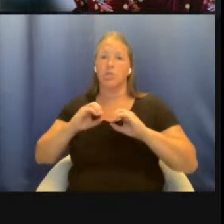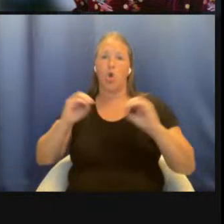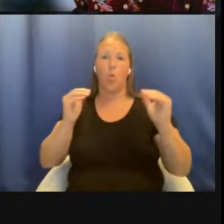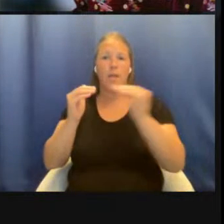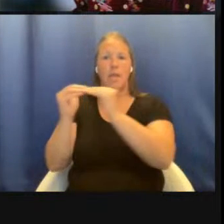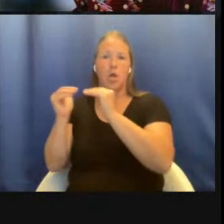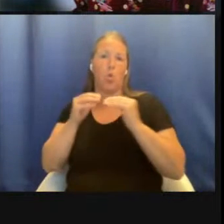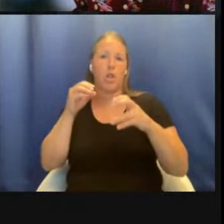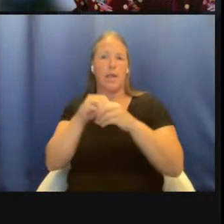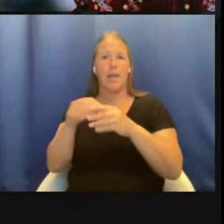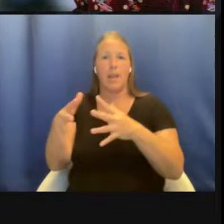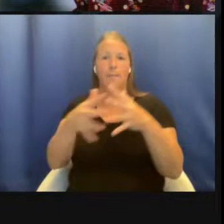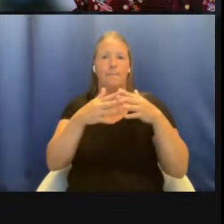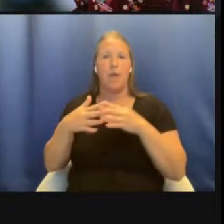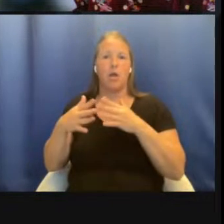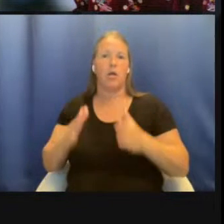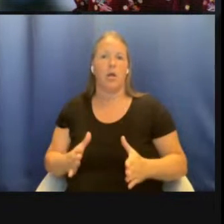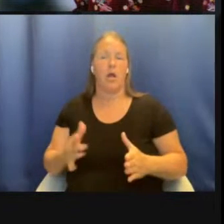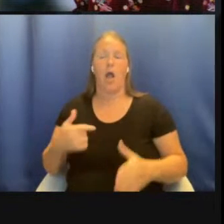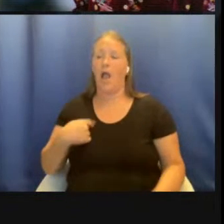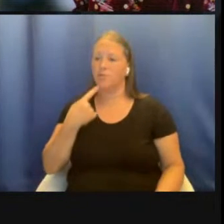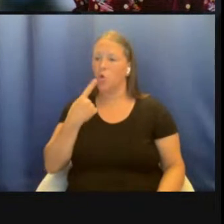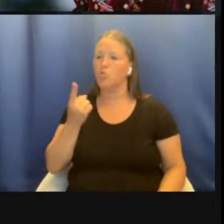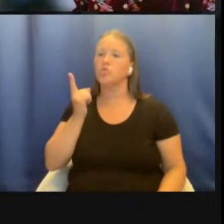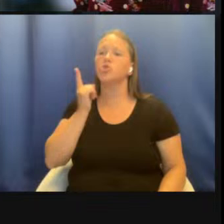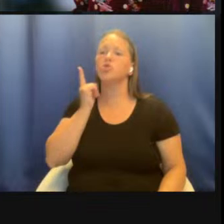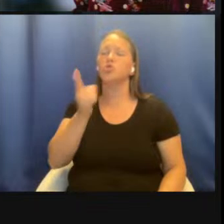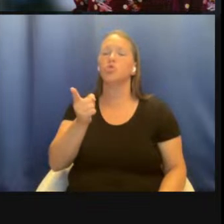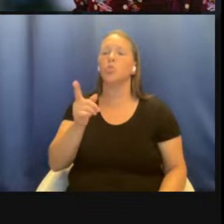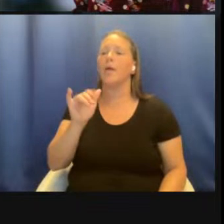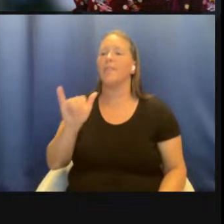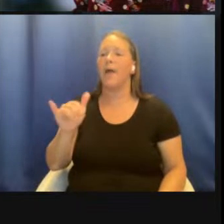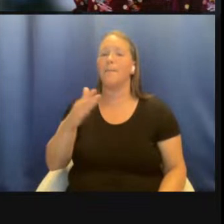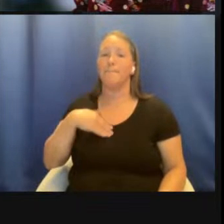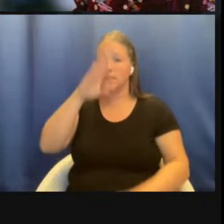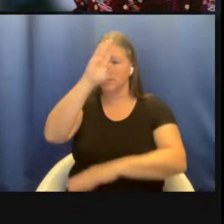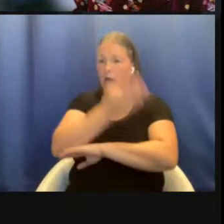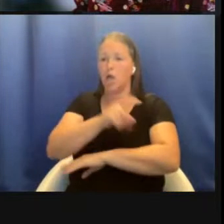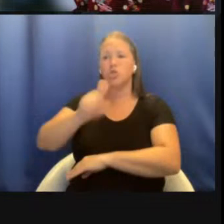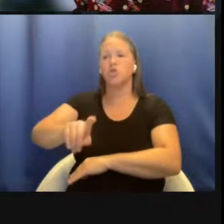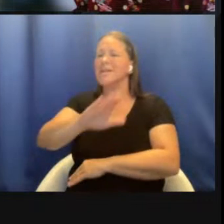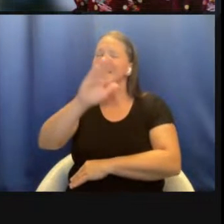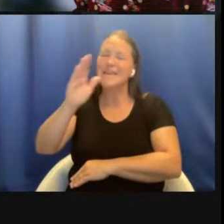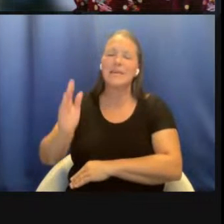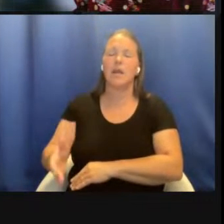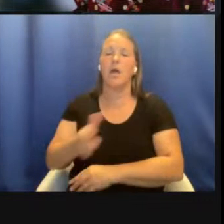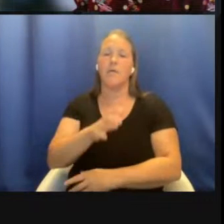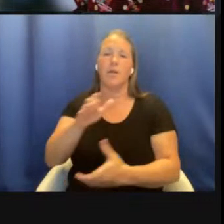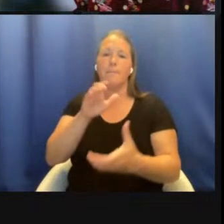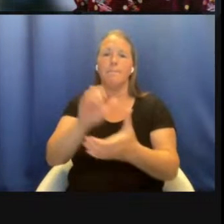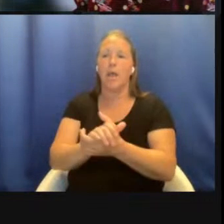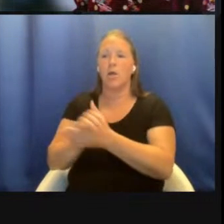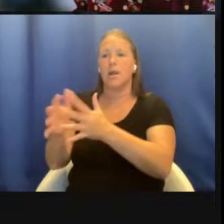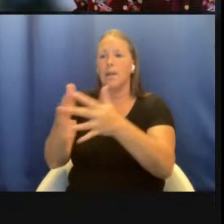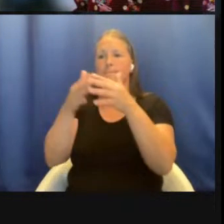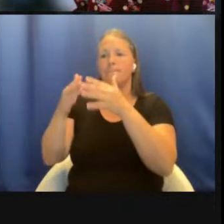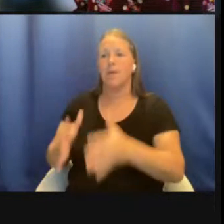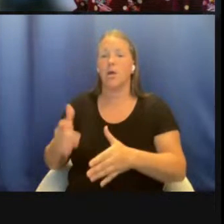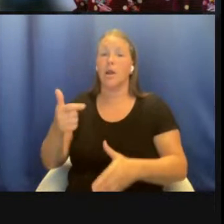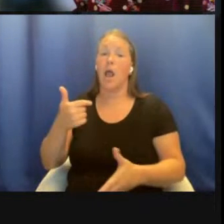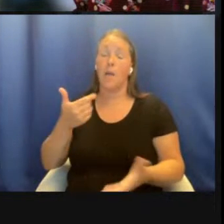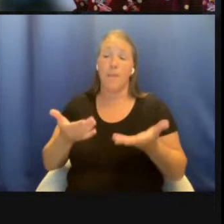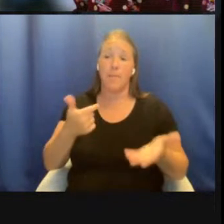that he should never marry an American. I might have made 20 marriages, but I never forgot that I had the honor of having